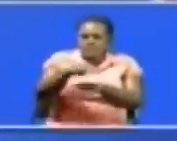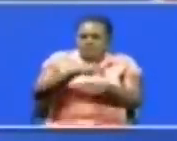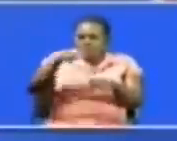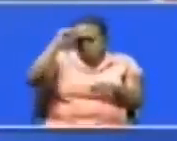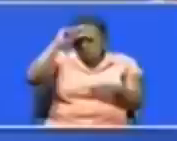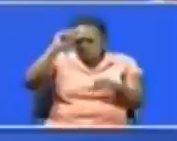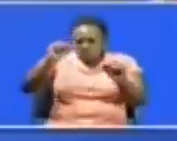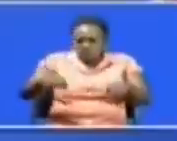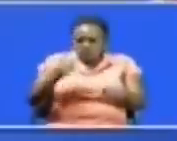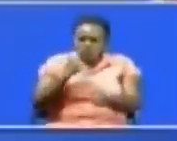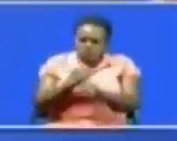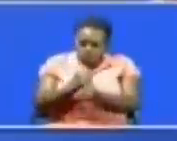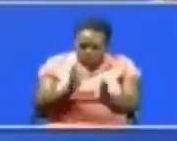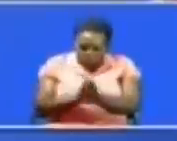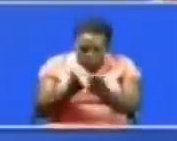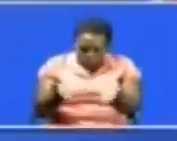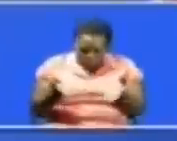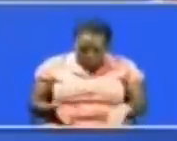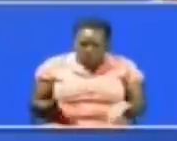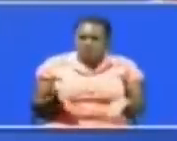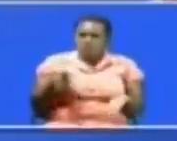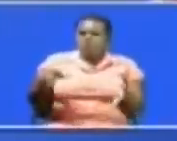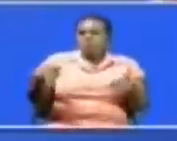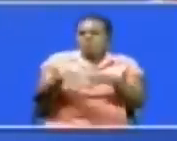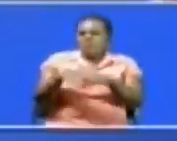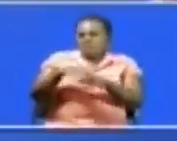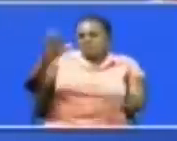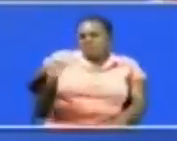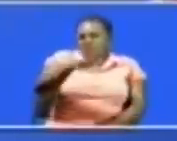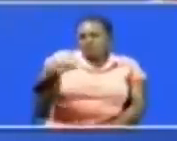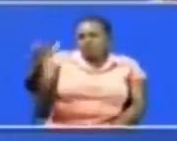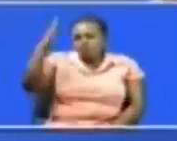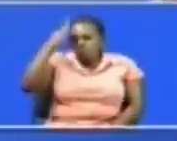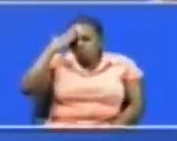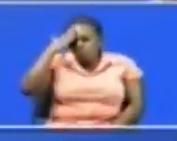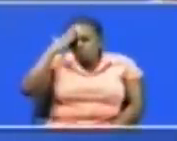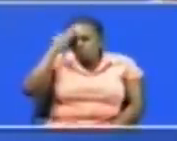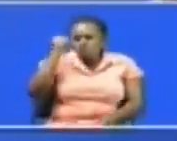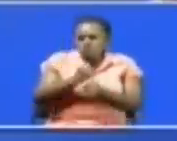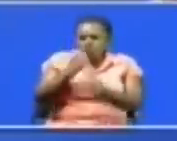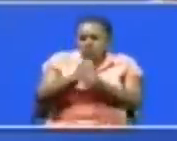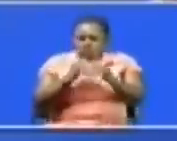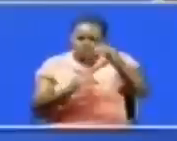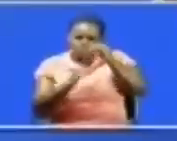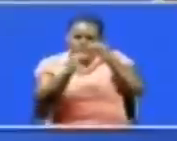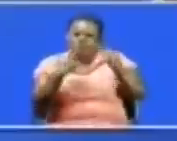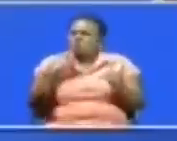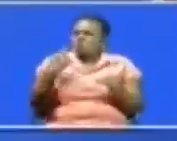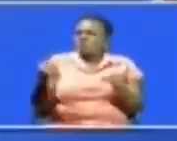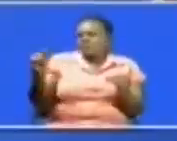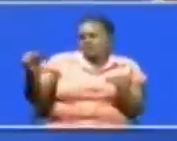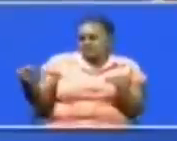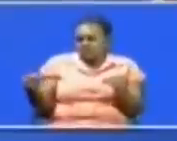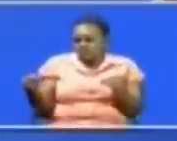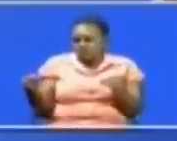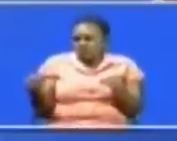government can do. Now, if you're a member of parliament and you know that you can only do so much with your 100 million,